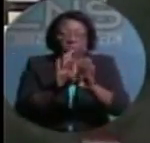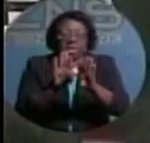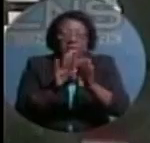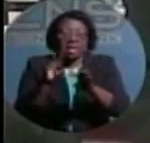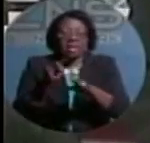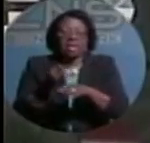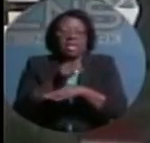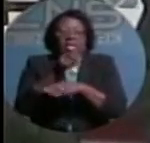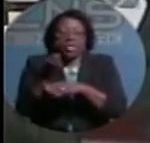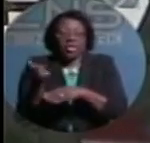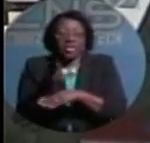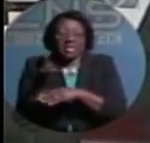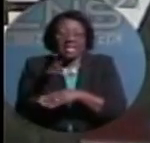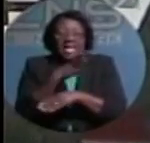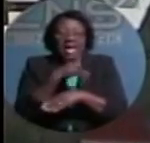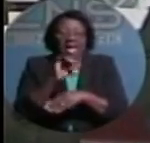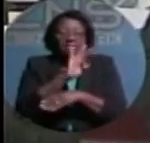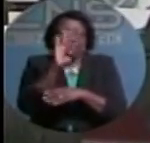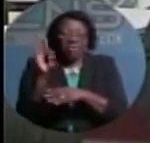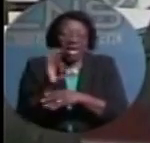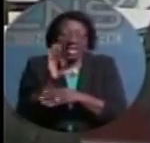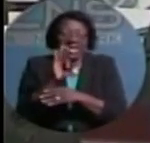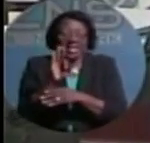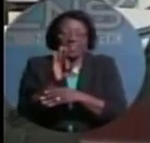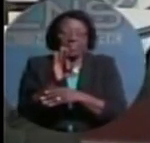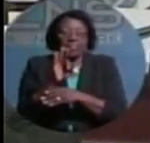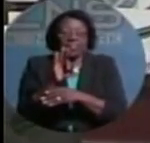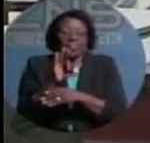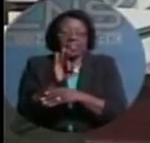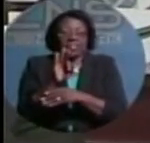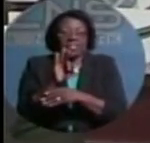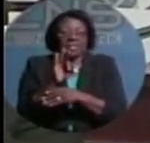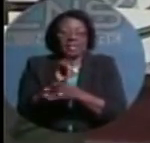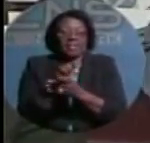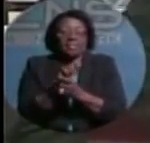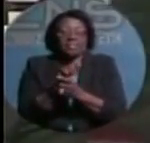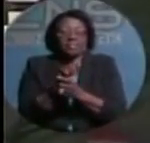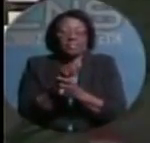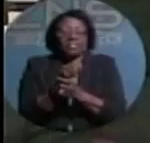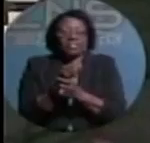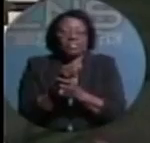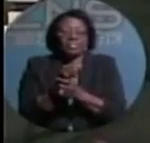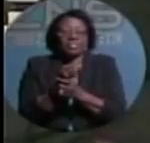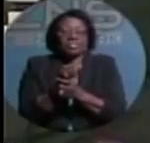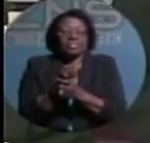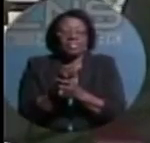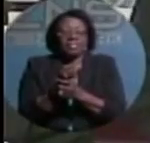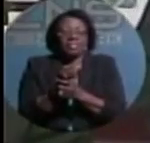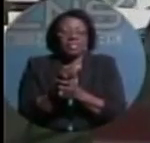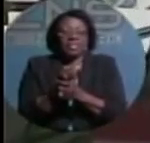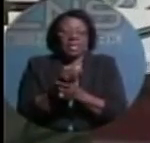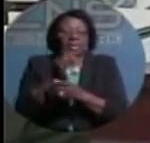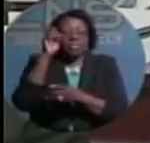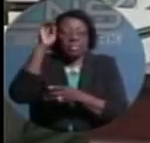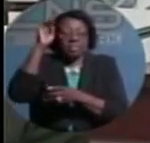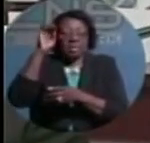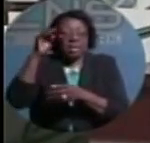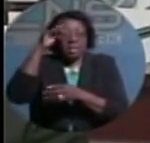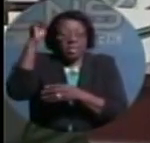matter. The Minister of Education has been sitting in here while these things have been going on, but he's aware